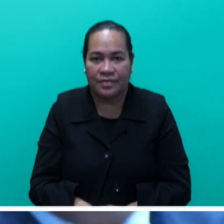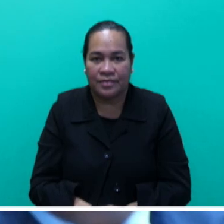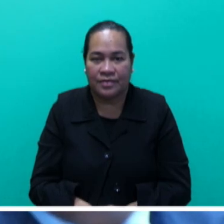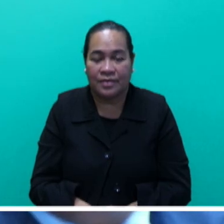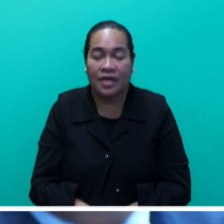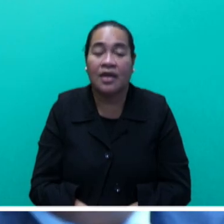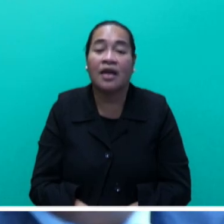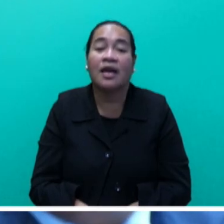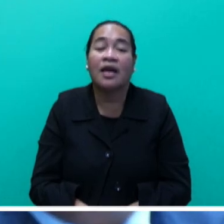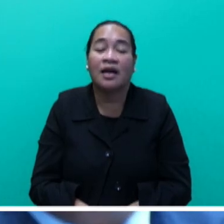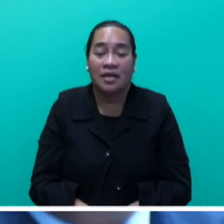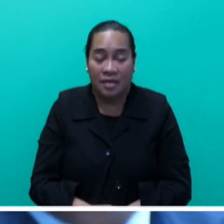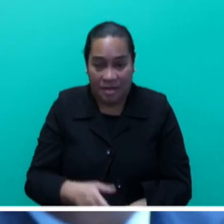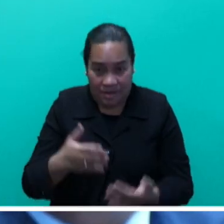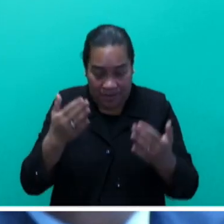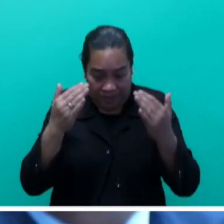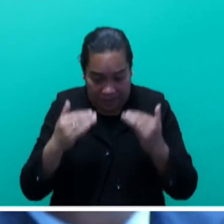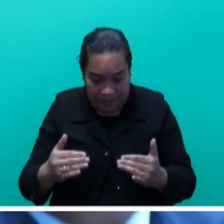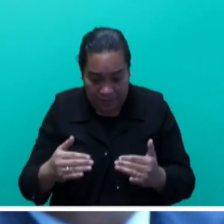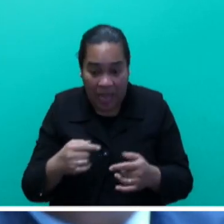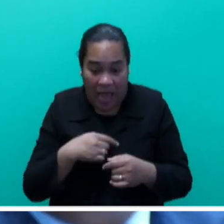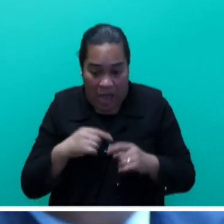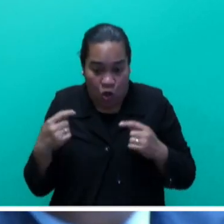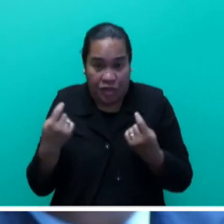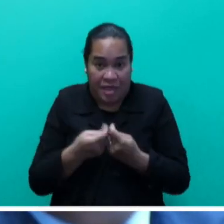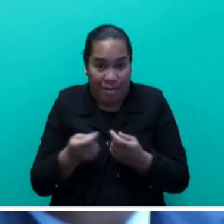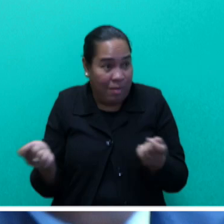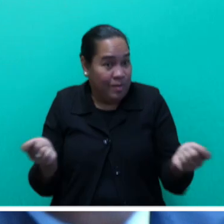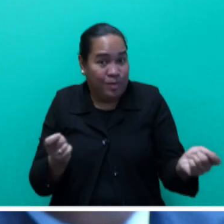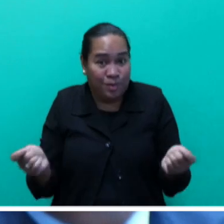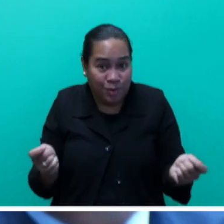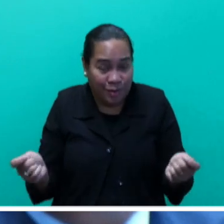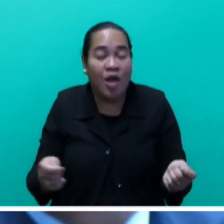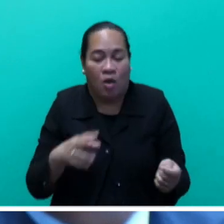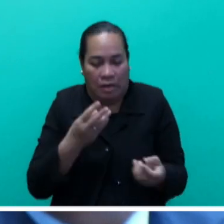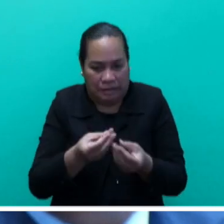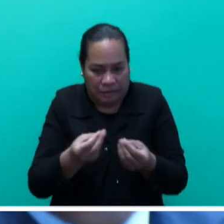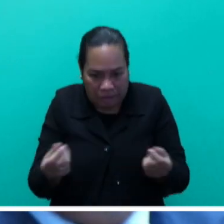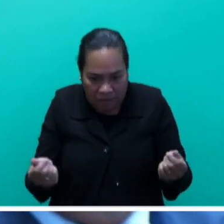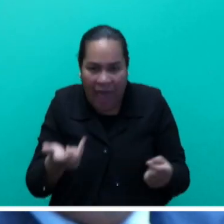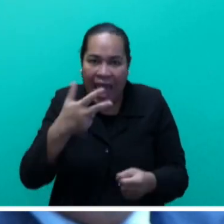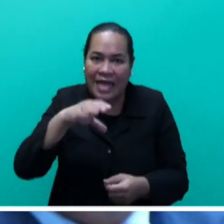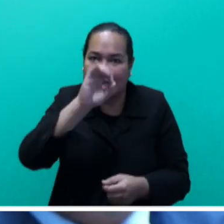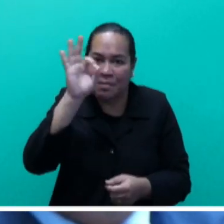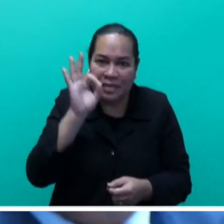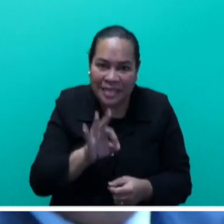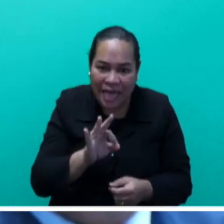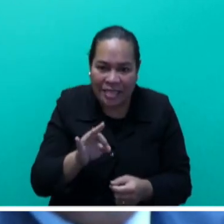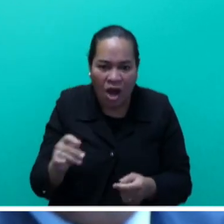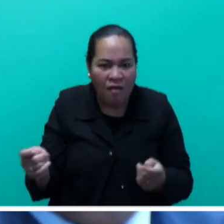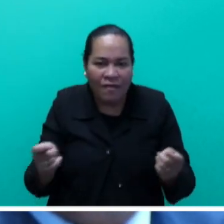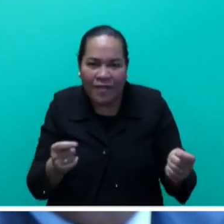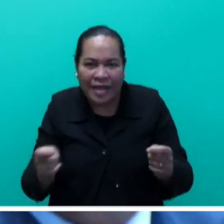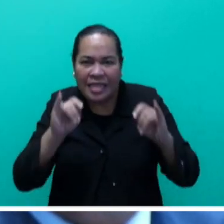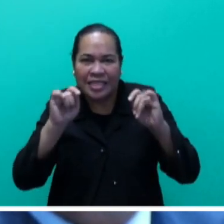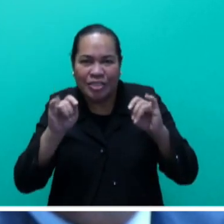Mr. Speaker, our mediation team has been able to sort out 80% of the mediated cases that were